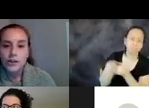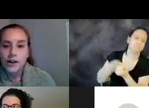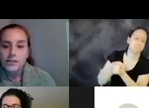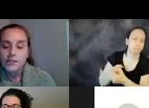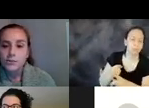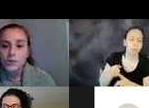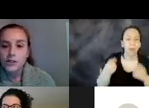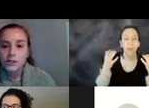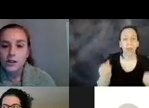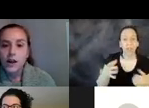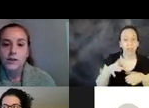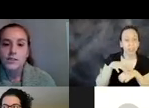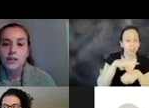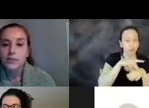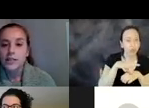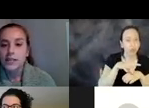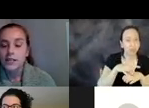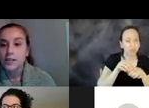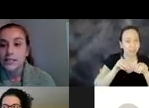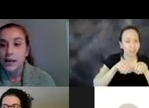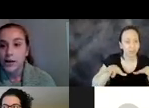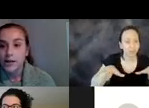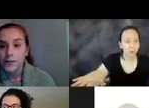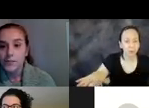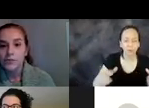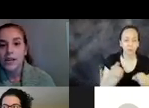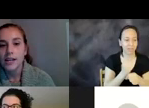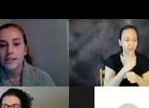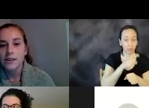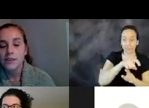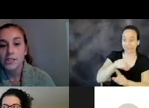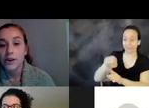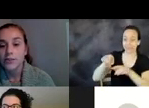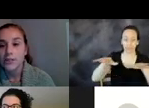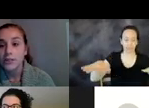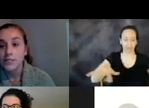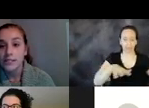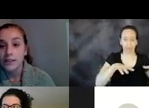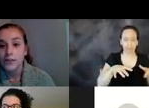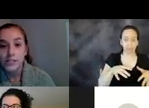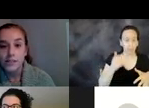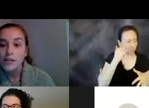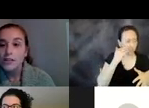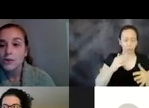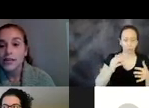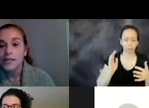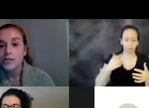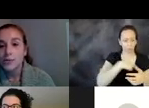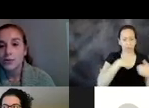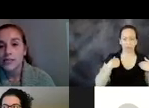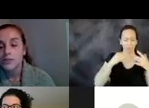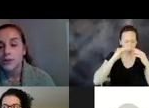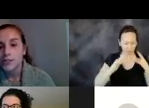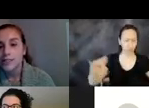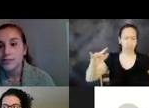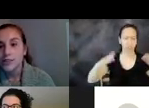incorporate geographic distribution to cover need across the network, recognizing the geographic diversity of our region so we can